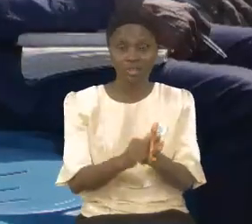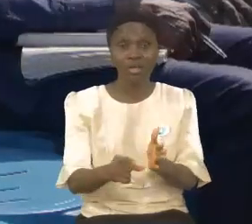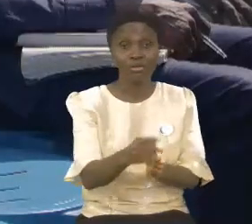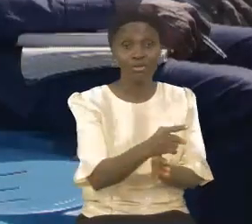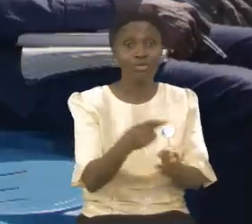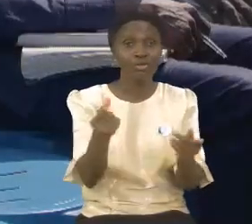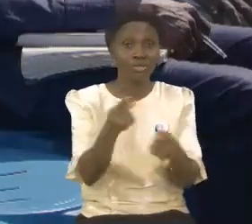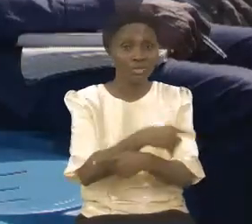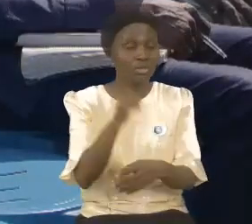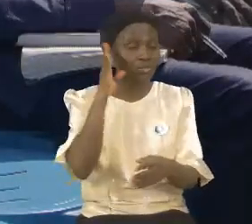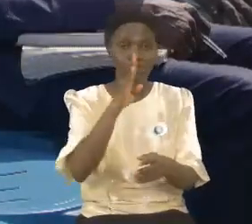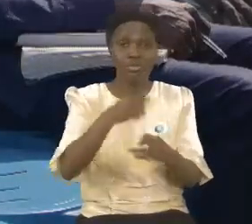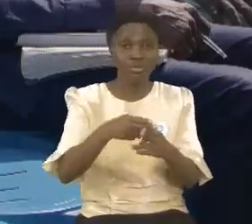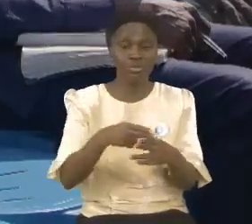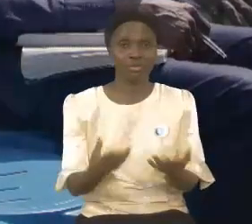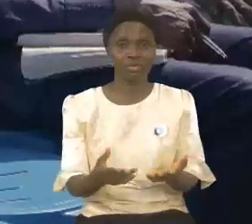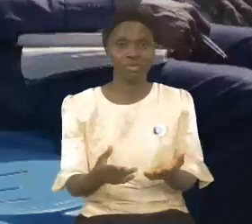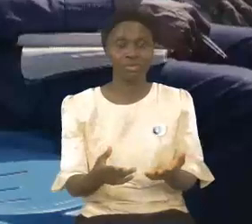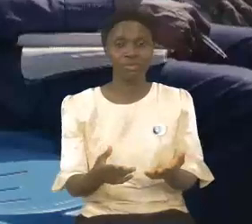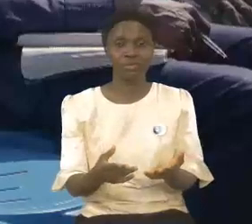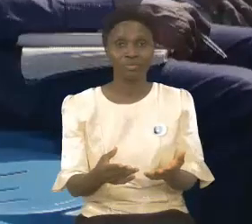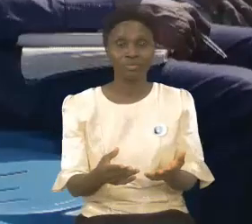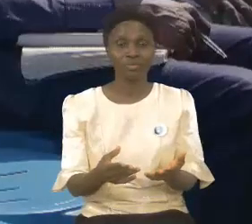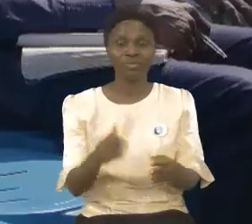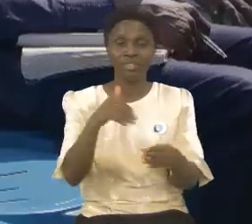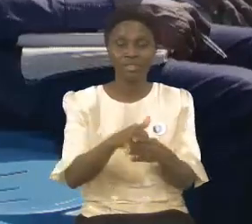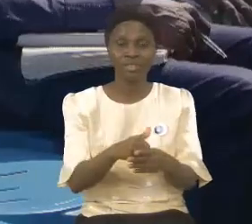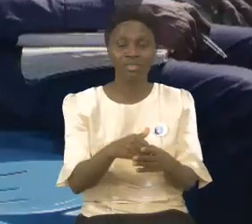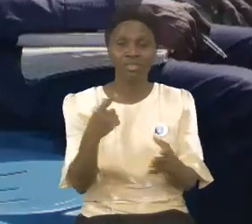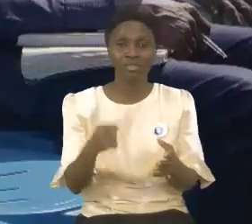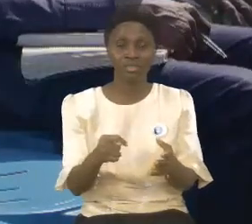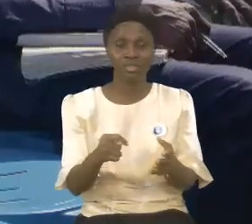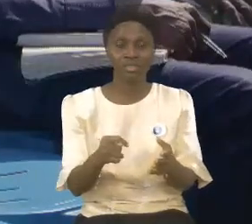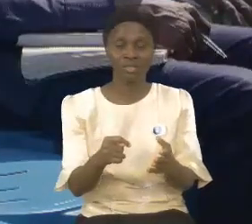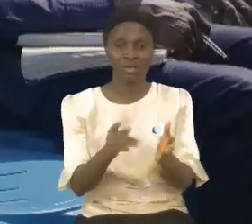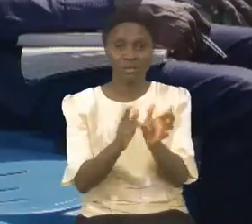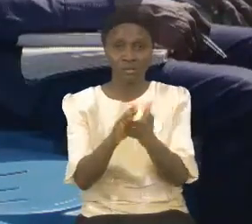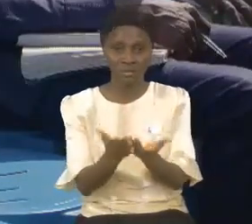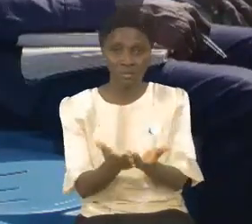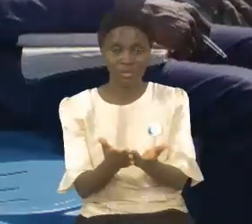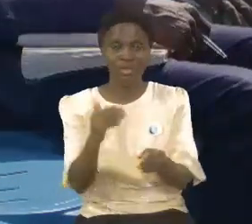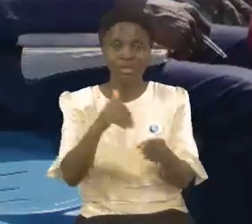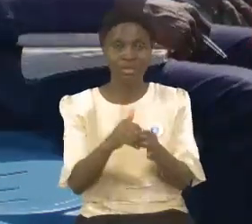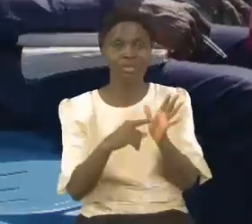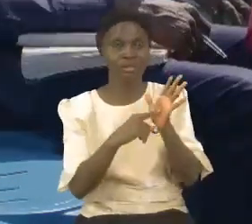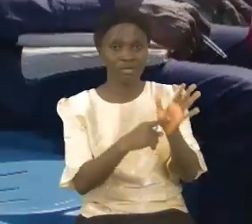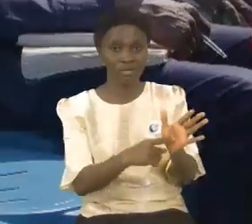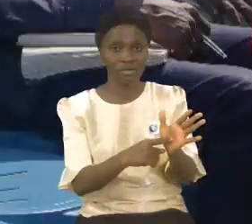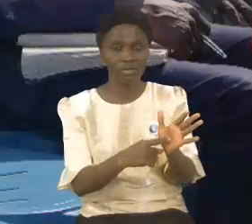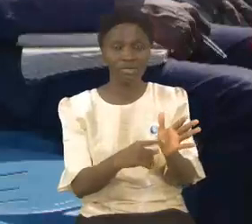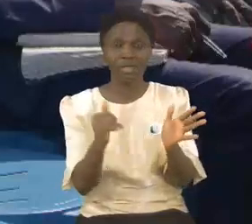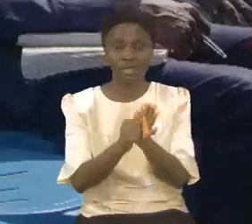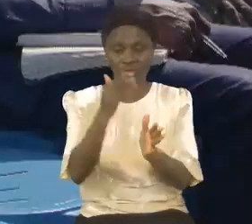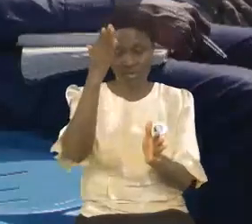escape. That's what what is revealed in the epistles and in Revelation. That's the reason